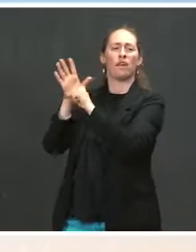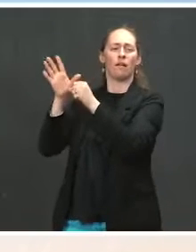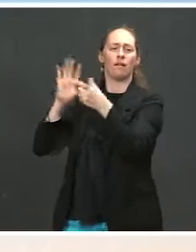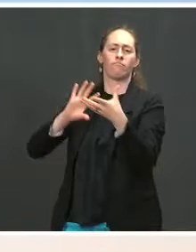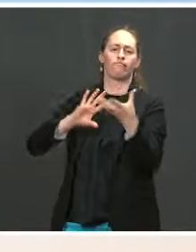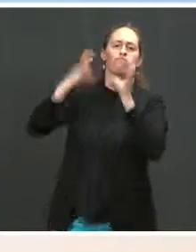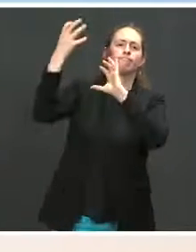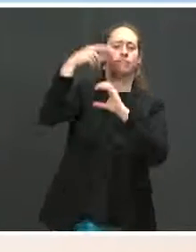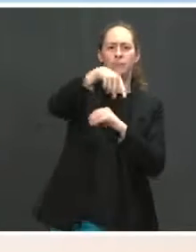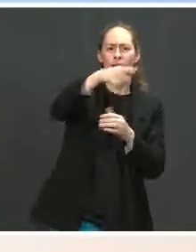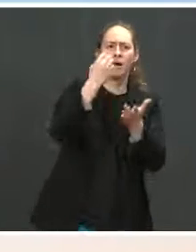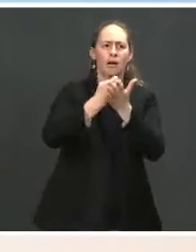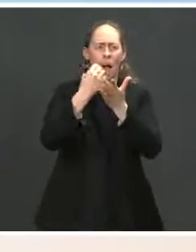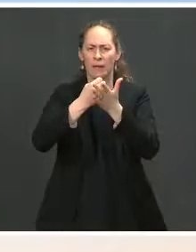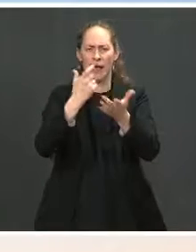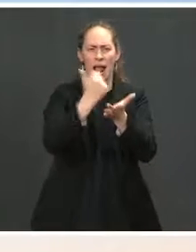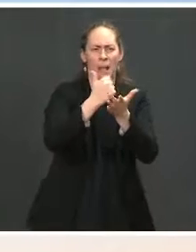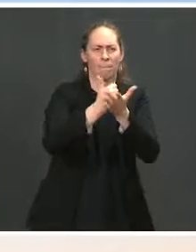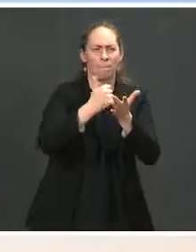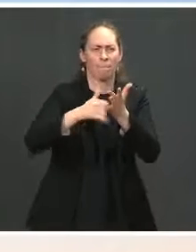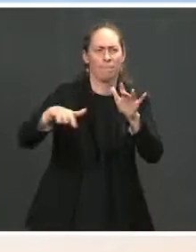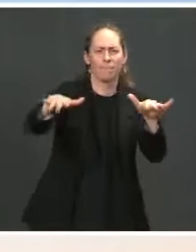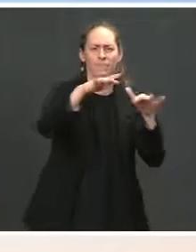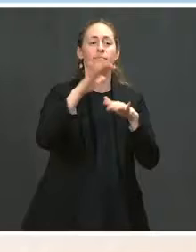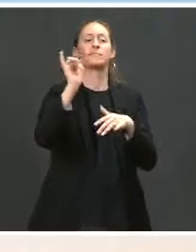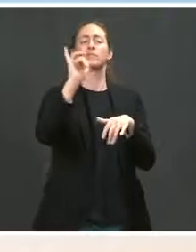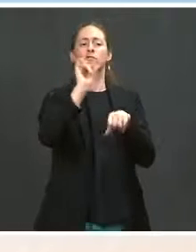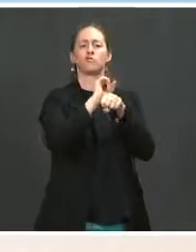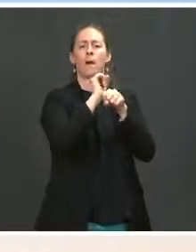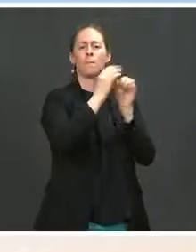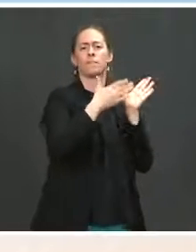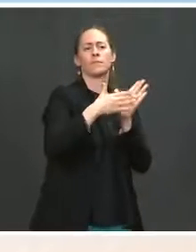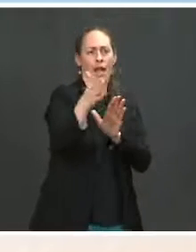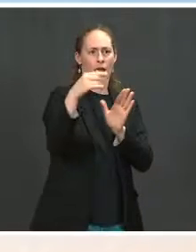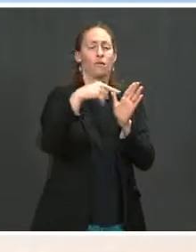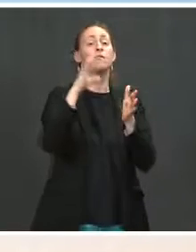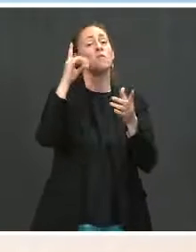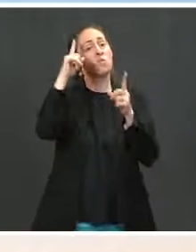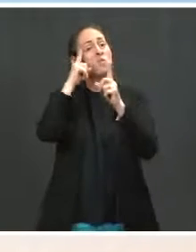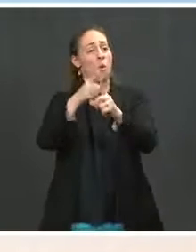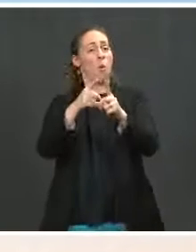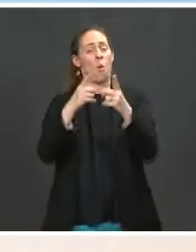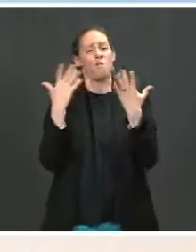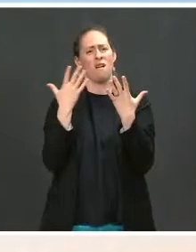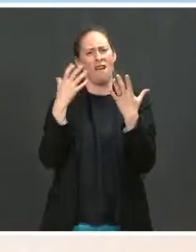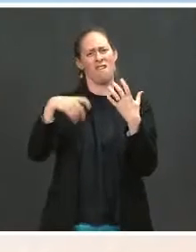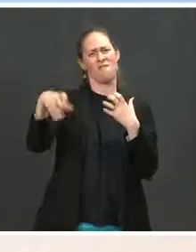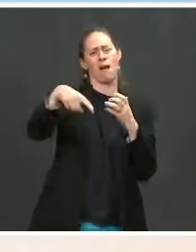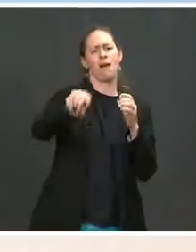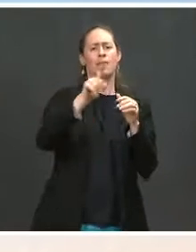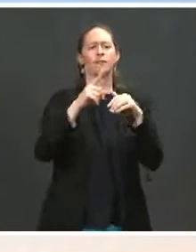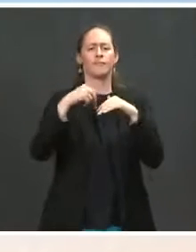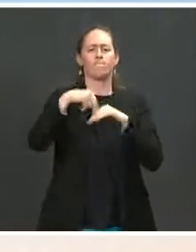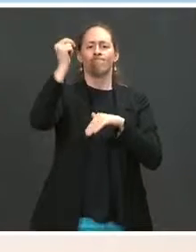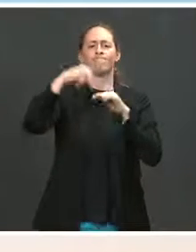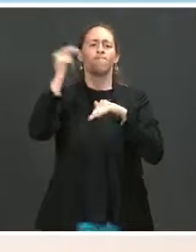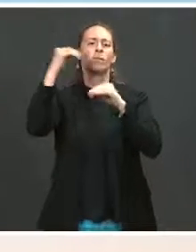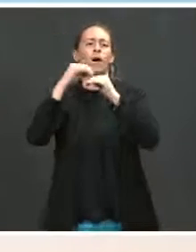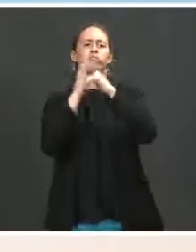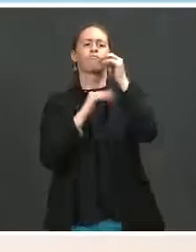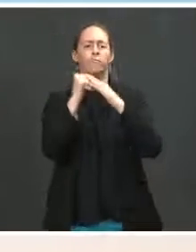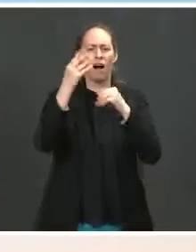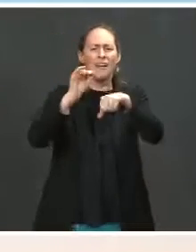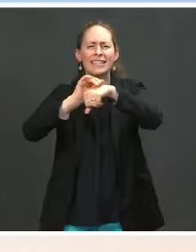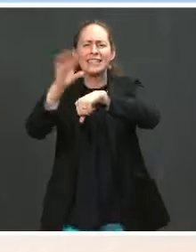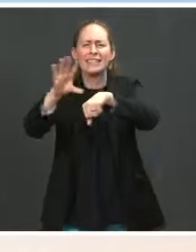serve as the lead administrator of recovery programs and a principal advisor on recovery program implementation, and he, of course, will